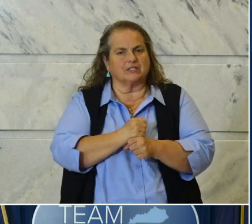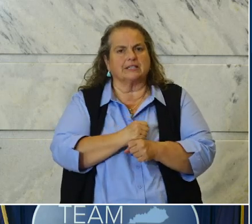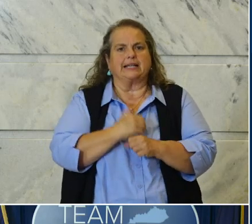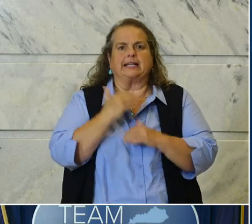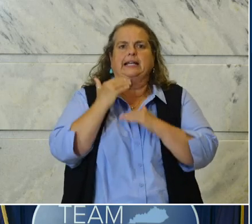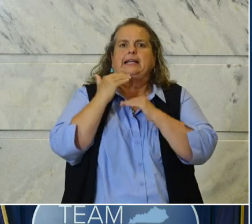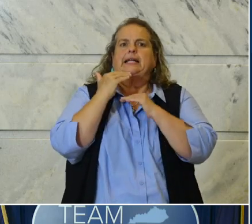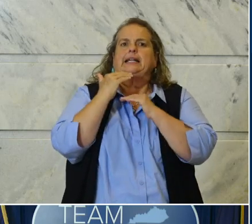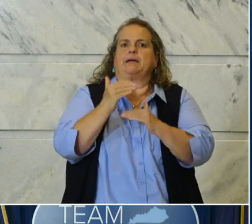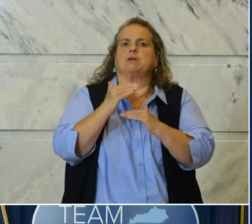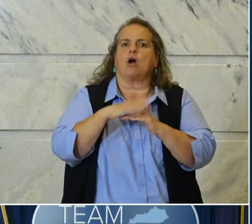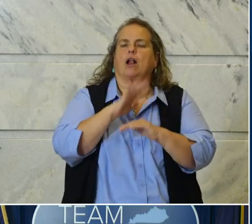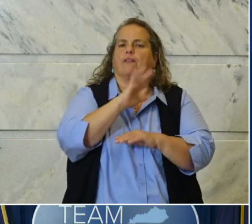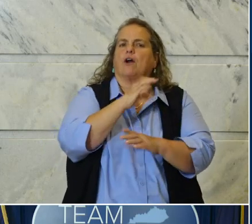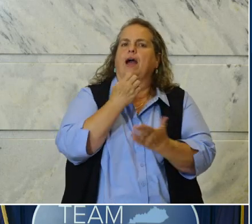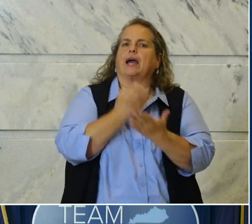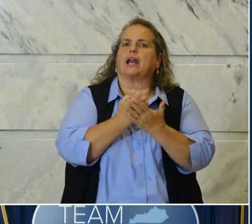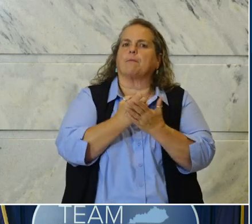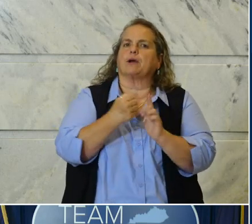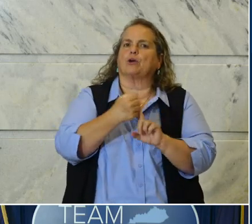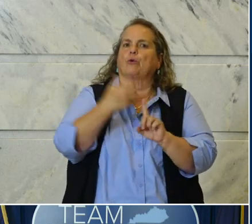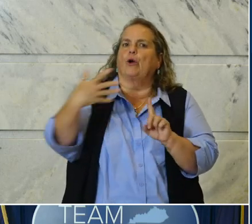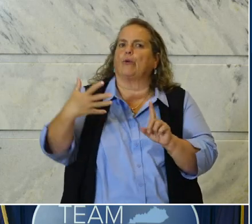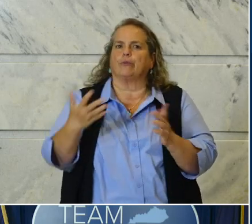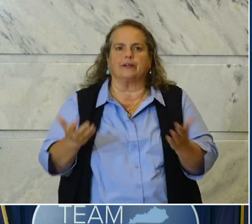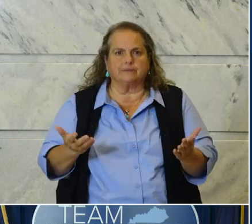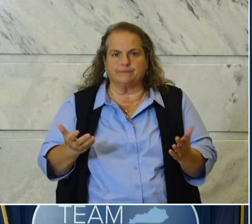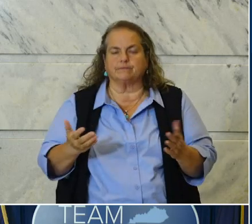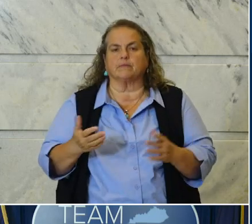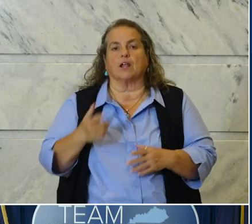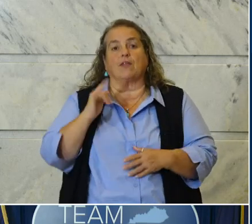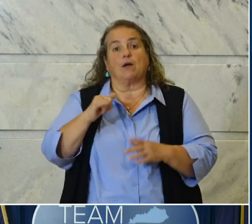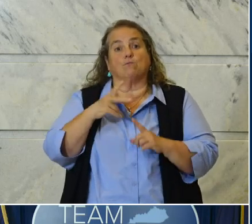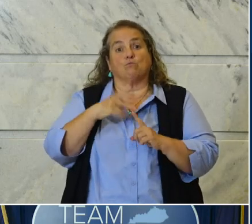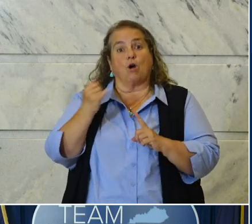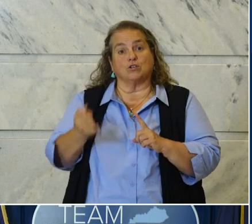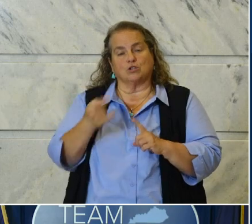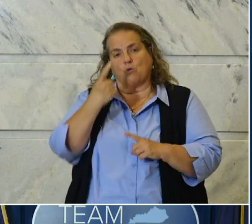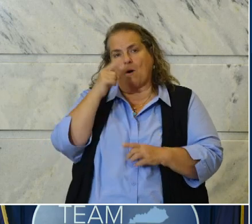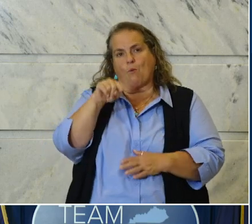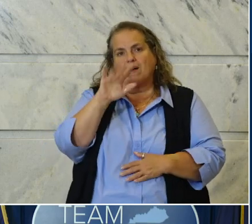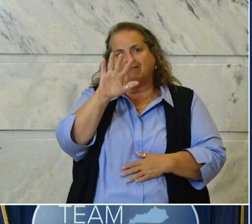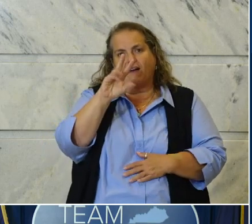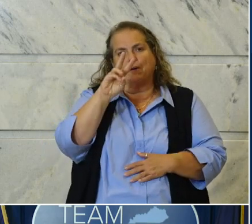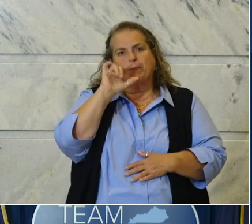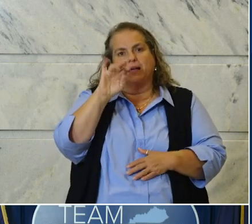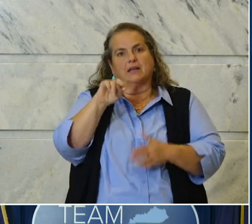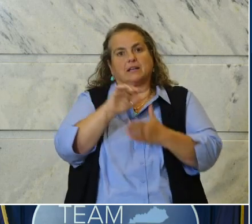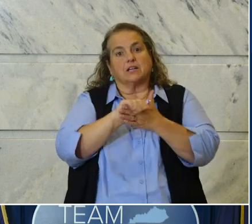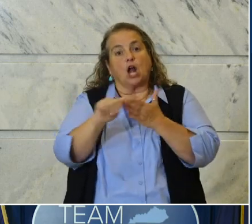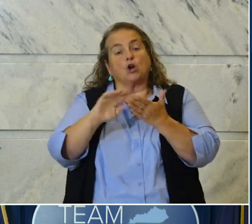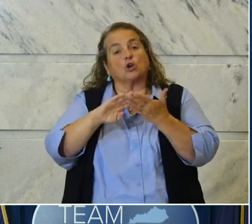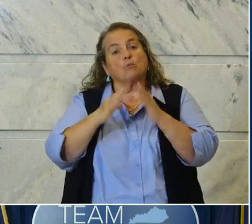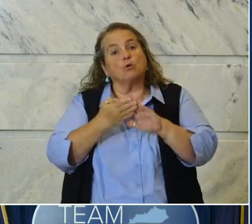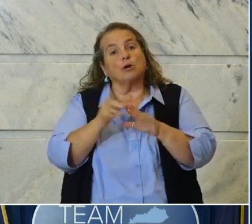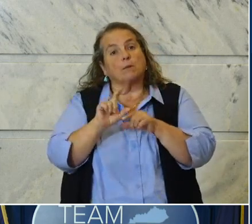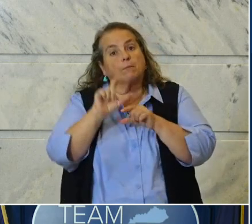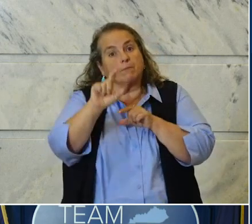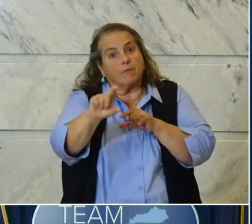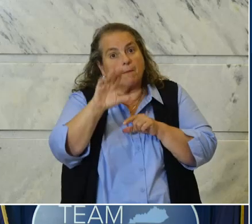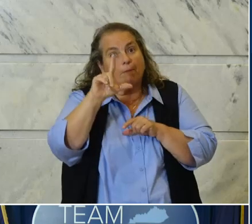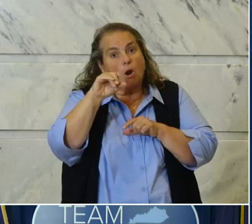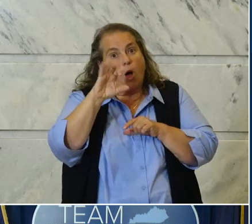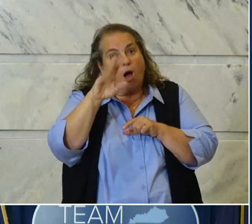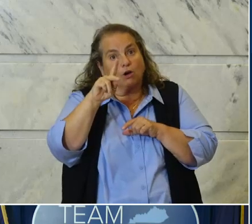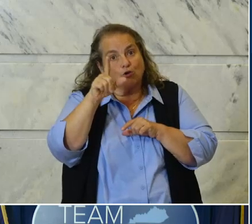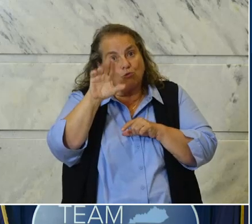potential economic growth. The project was funded by a $1.5 million Community Development Block Grant, CDBG, through the